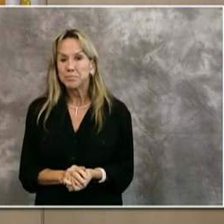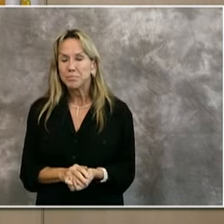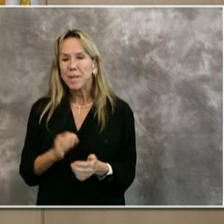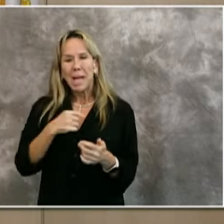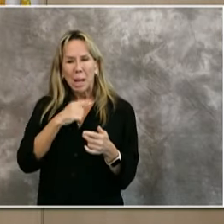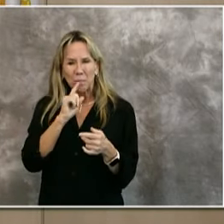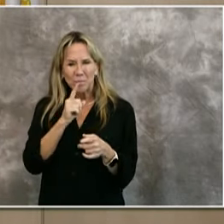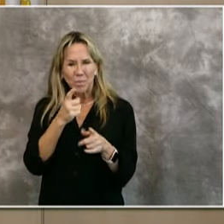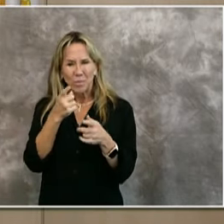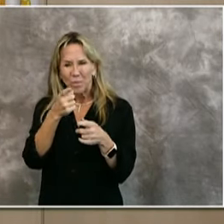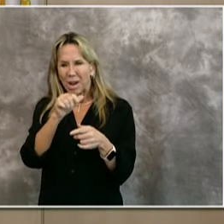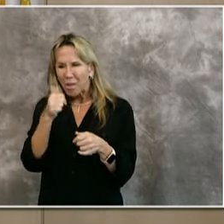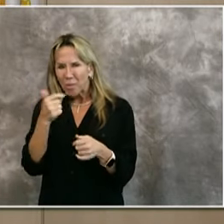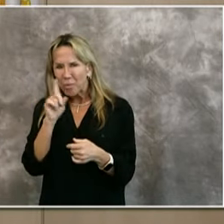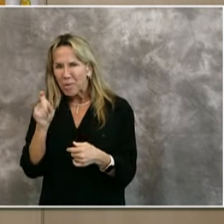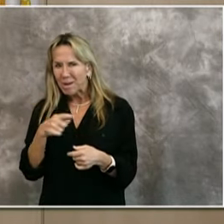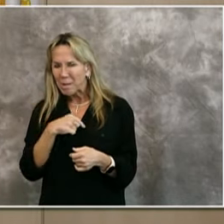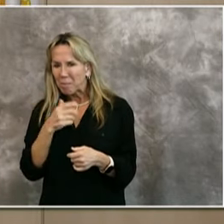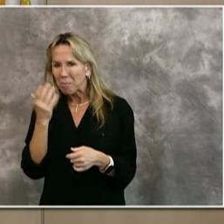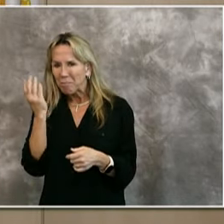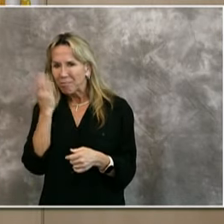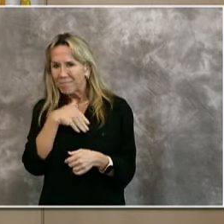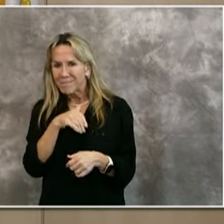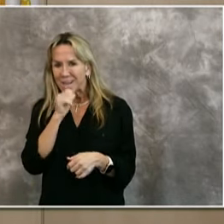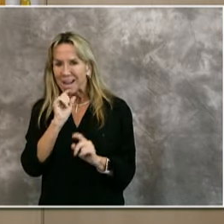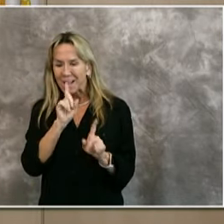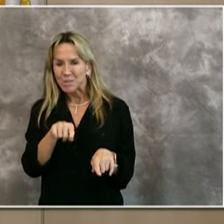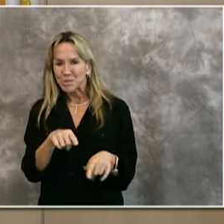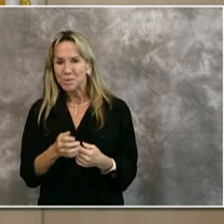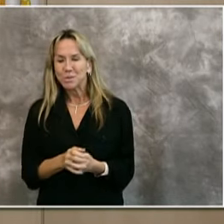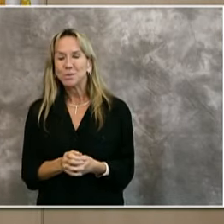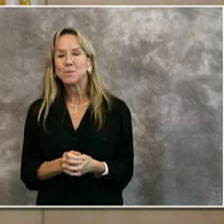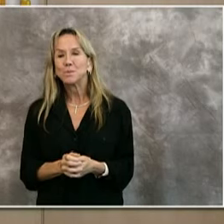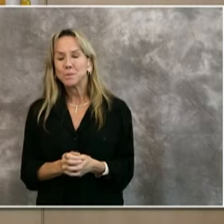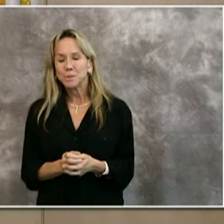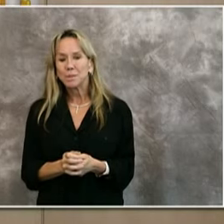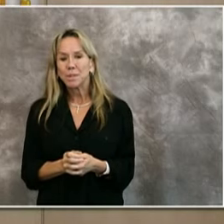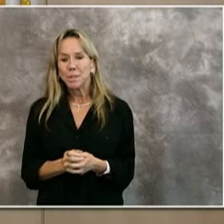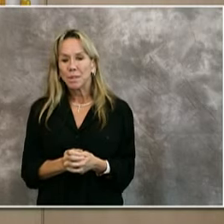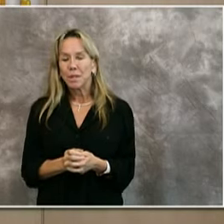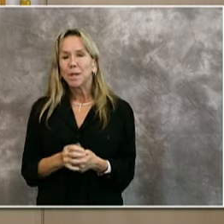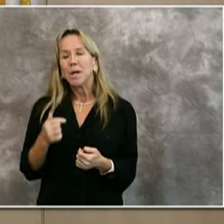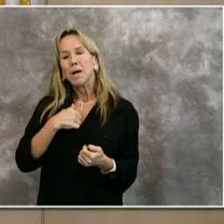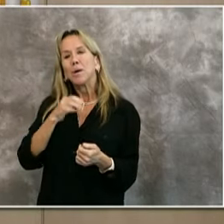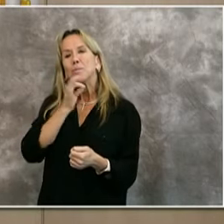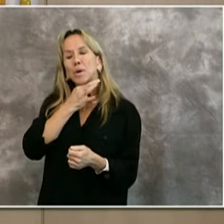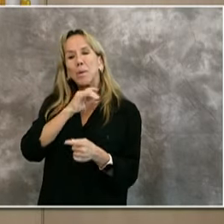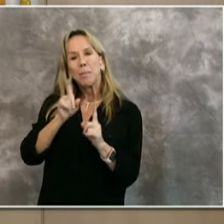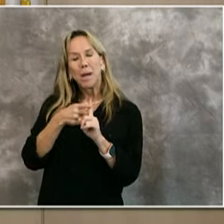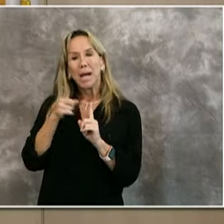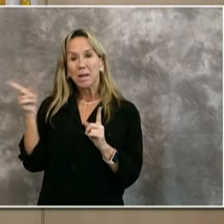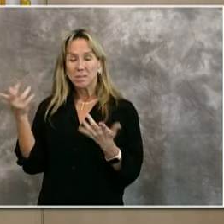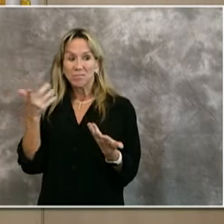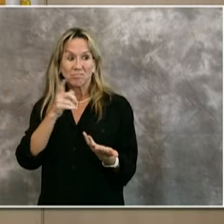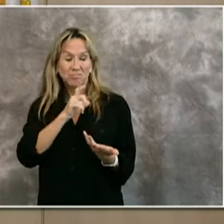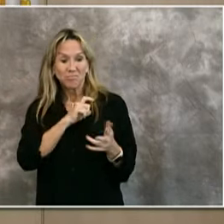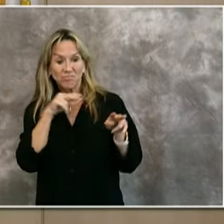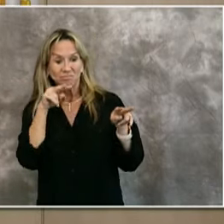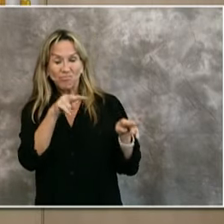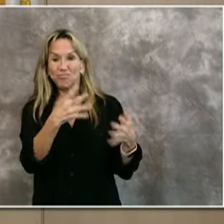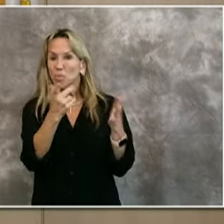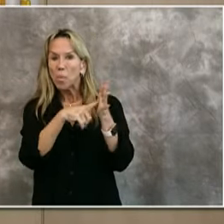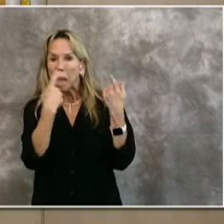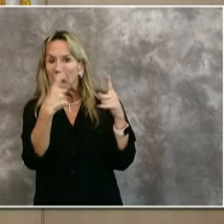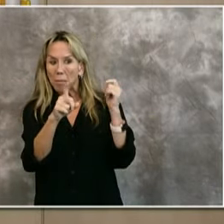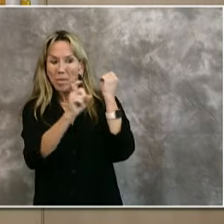of your questions. Could you repeat it, please? Yeah, I wanted to ask about the enforcement and penalties in